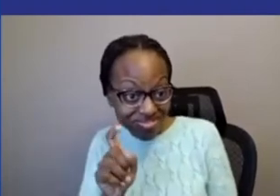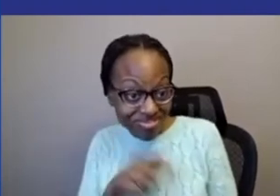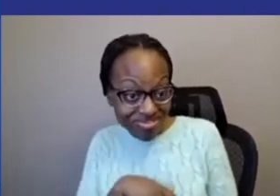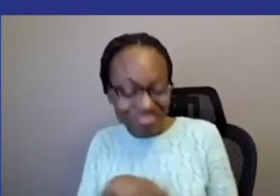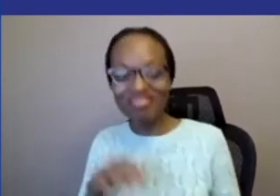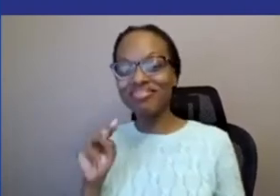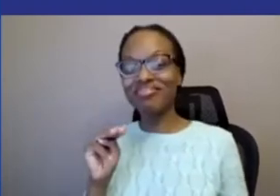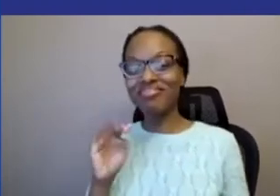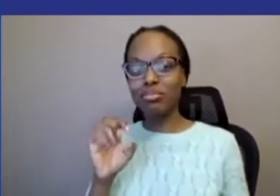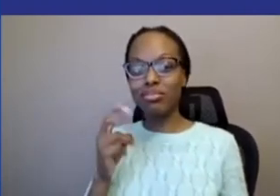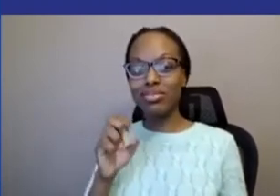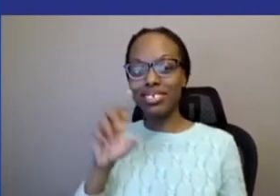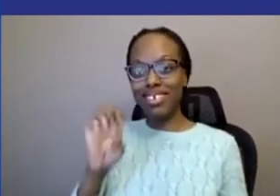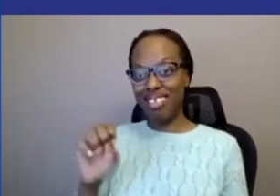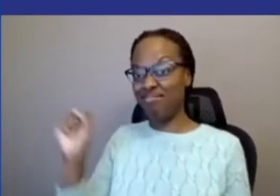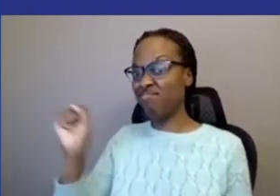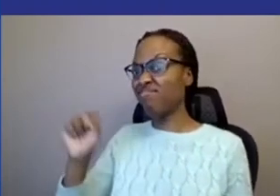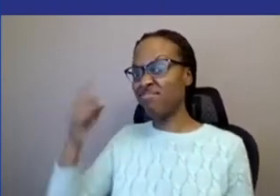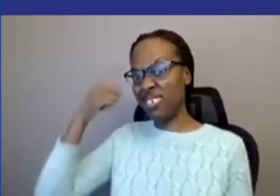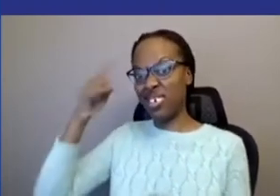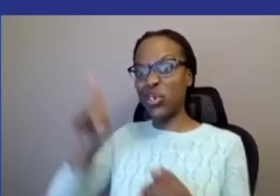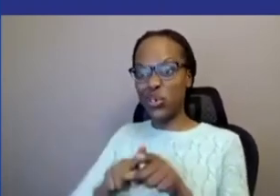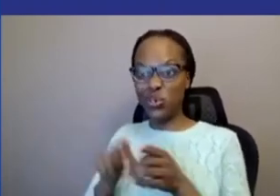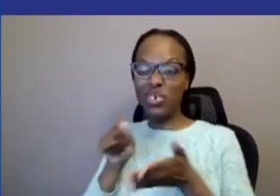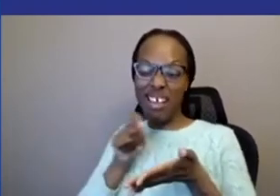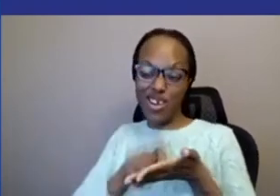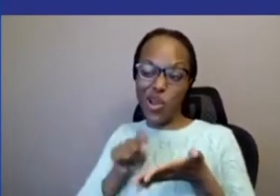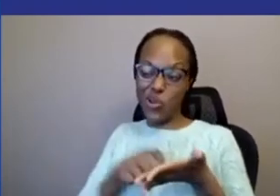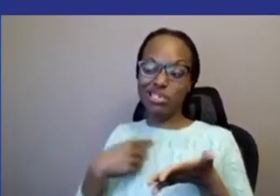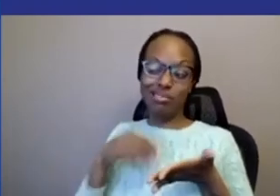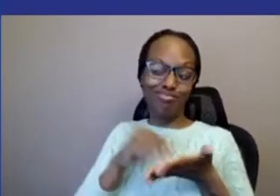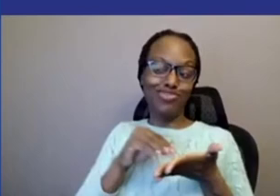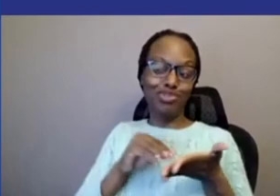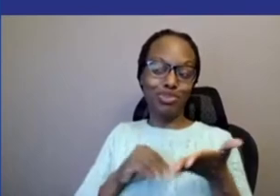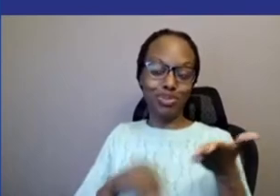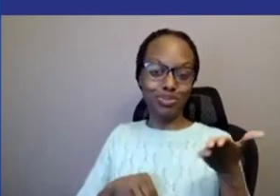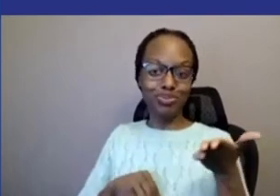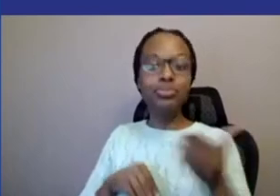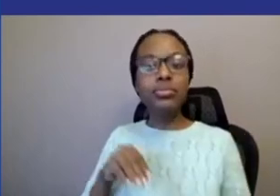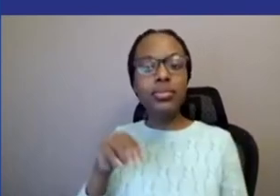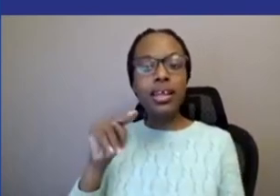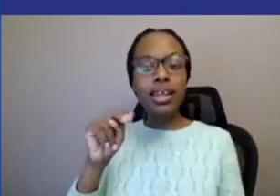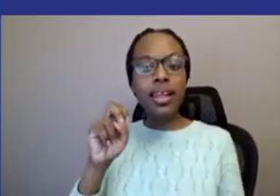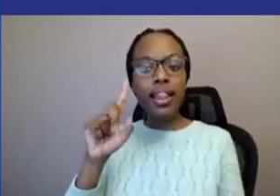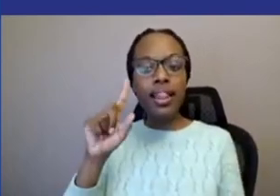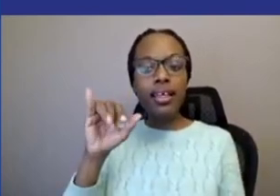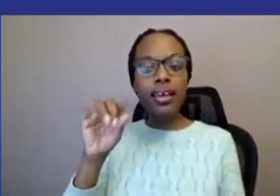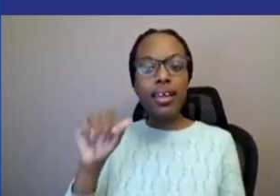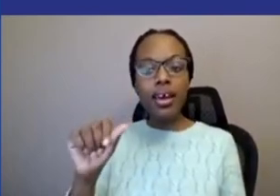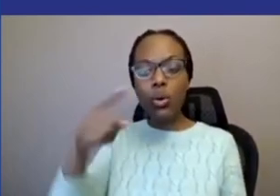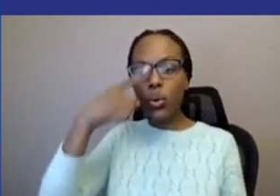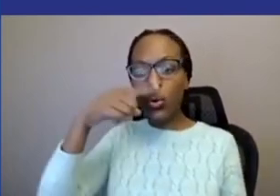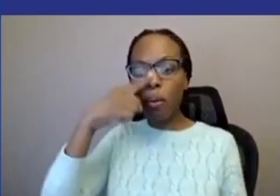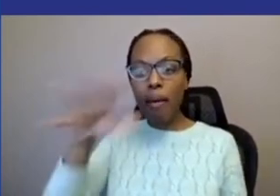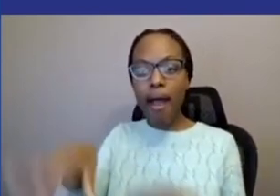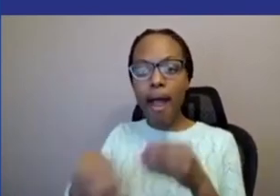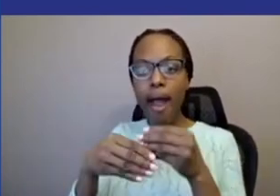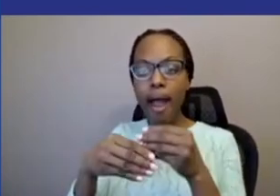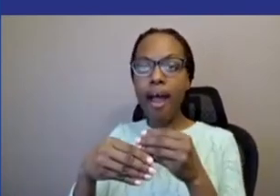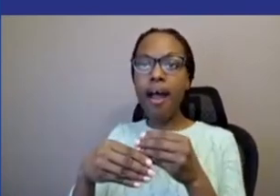Absolutely. I'm taking notes. And Lanita, can you add to that conversation about performing